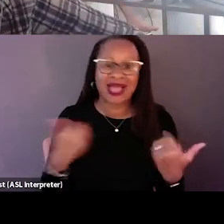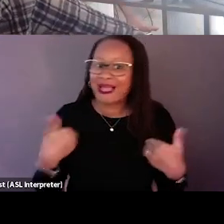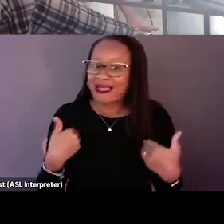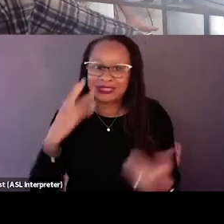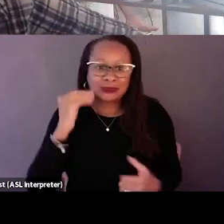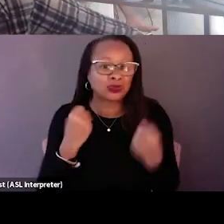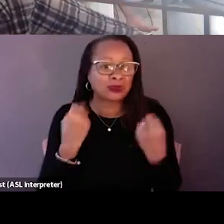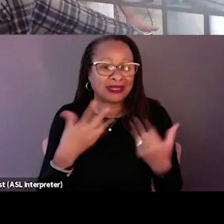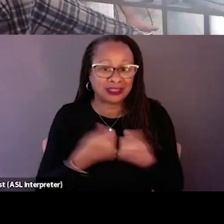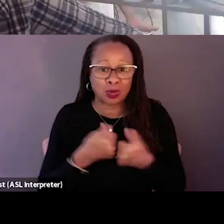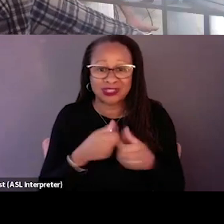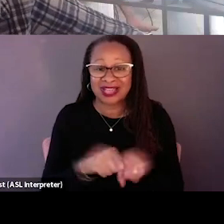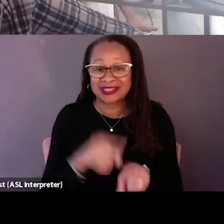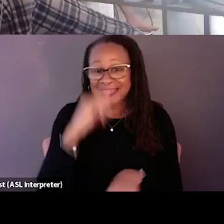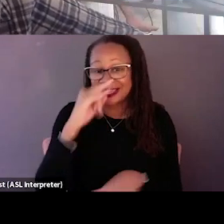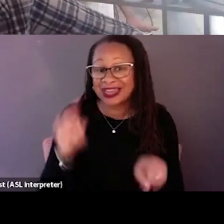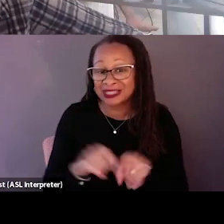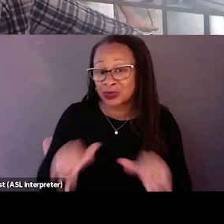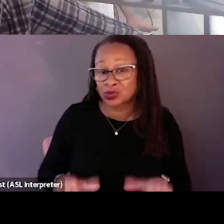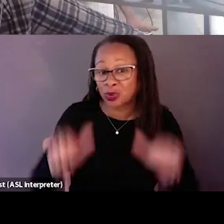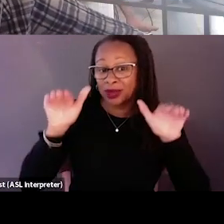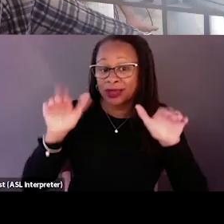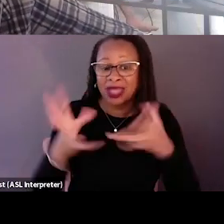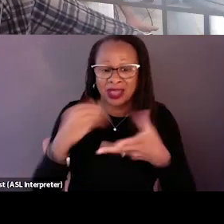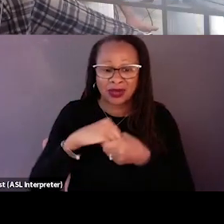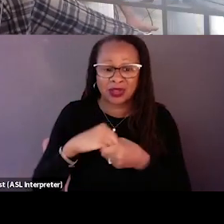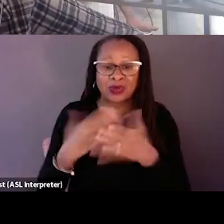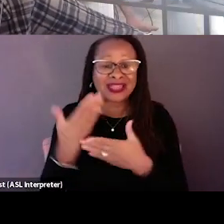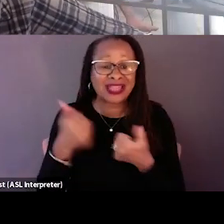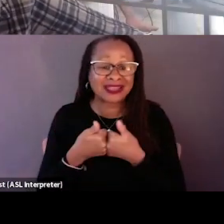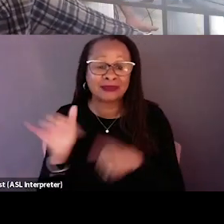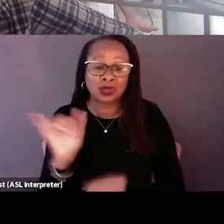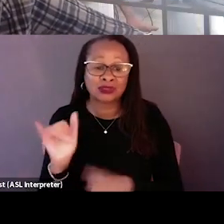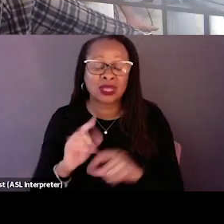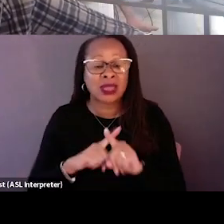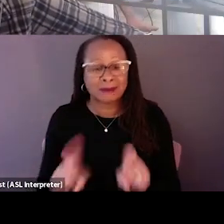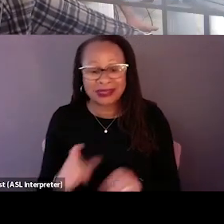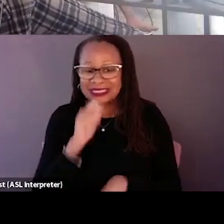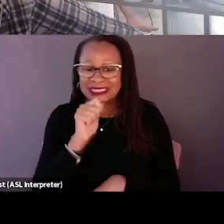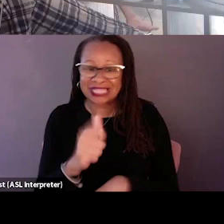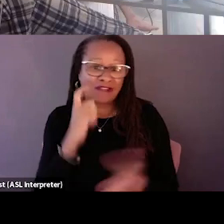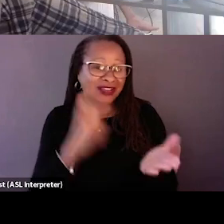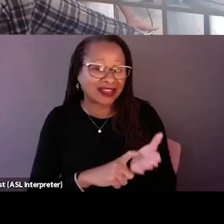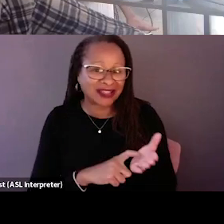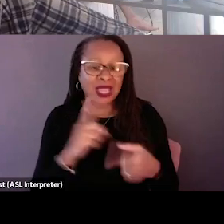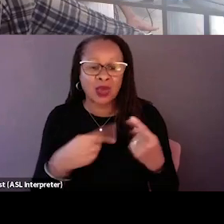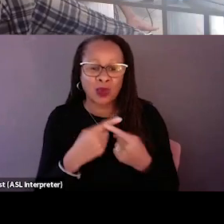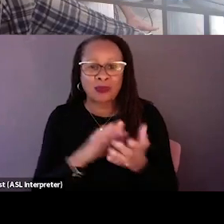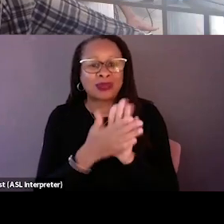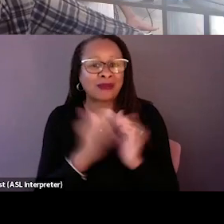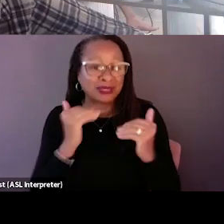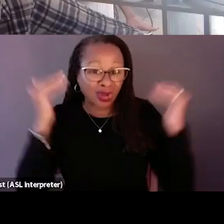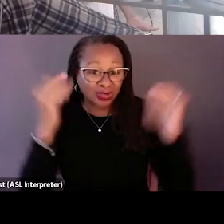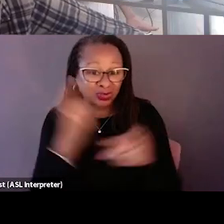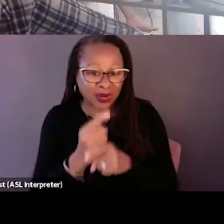sports, growing up, including the hand games as well. But it's not recognized once we become adults,